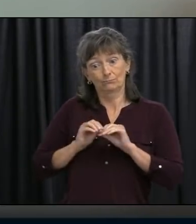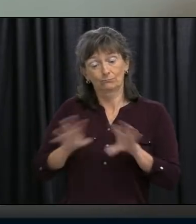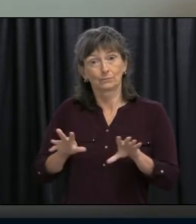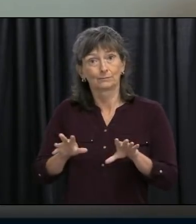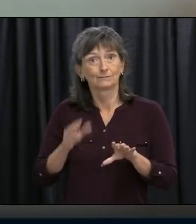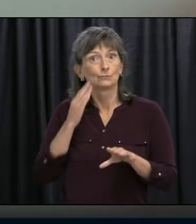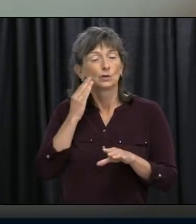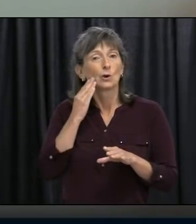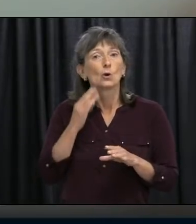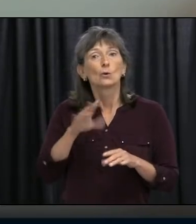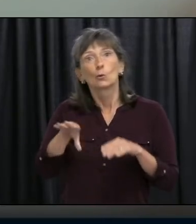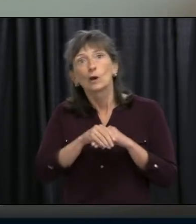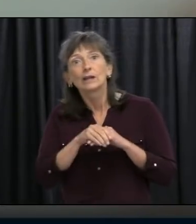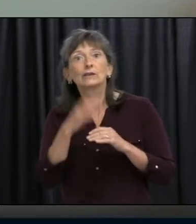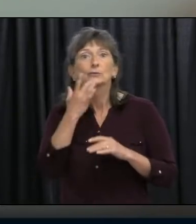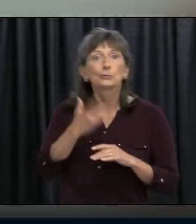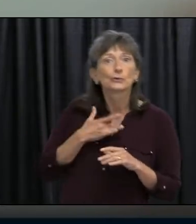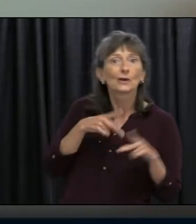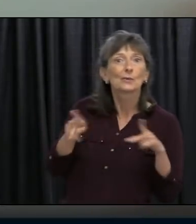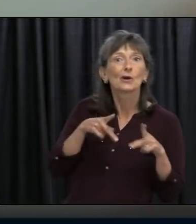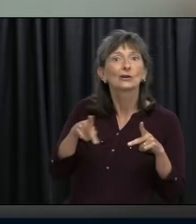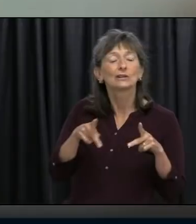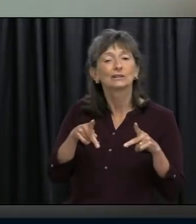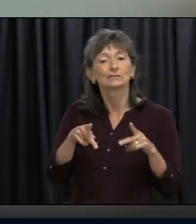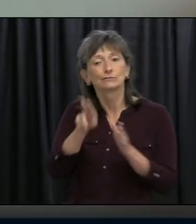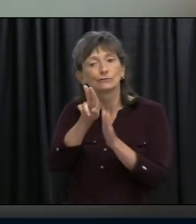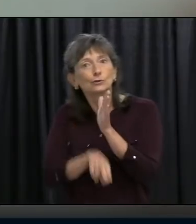weddings, funerals, birthday parties, and other such social